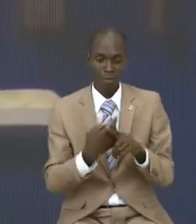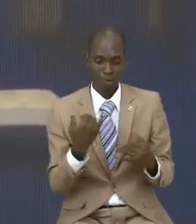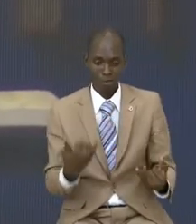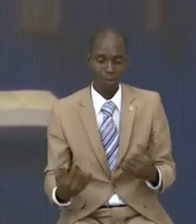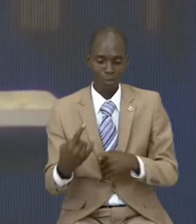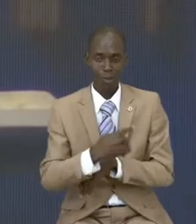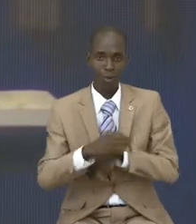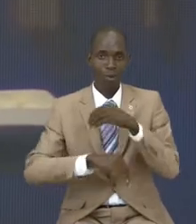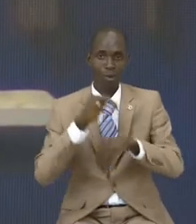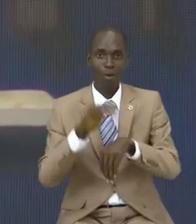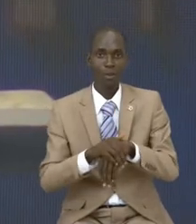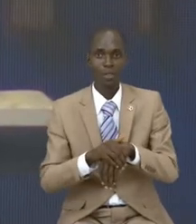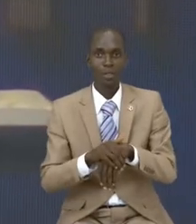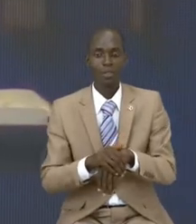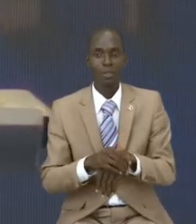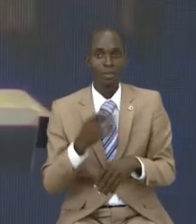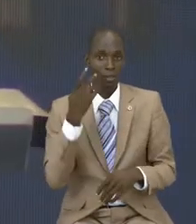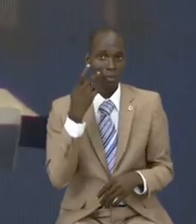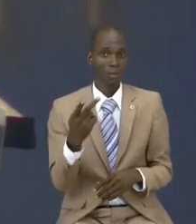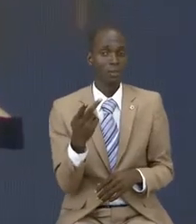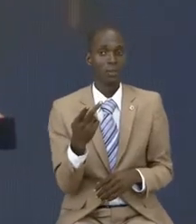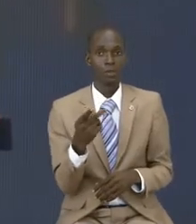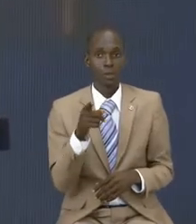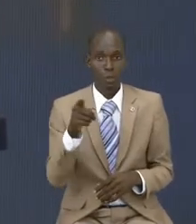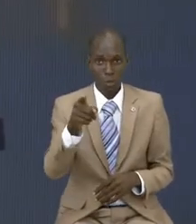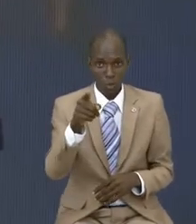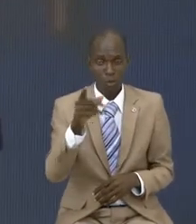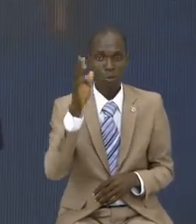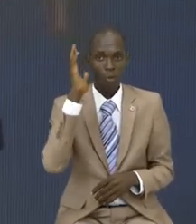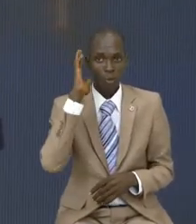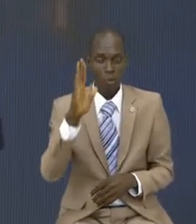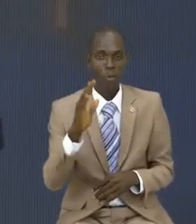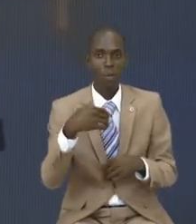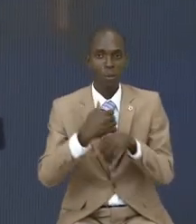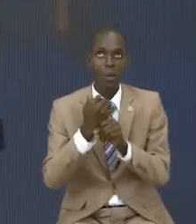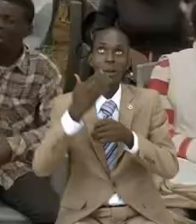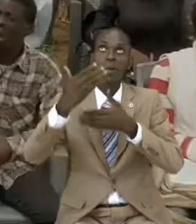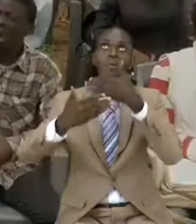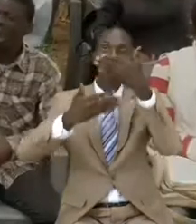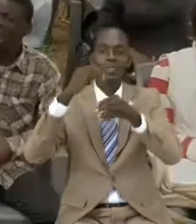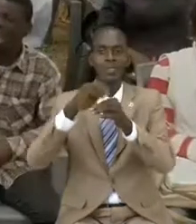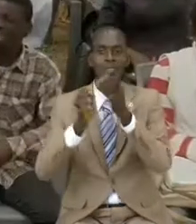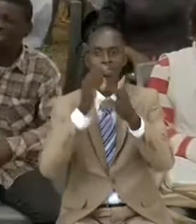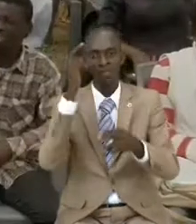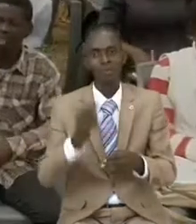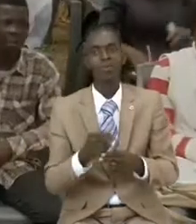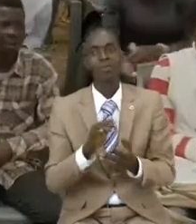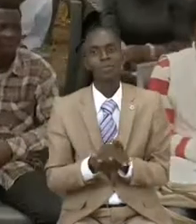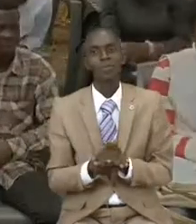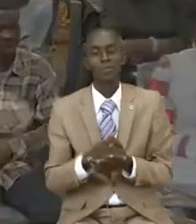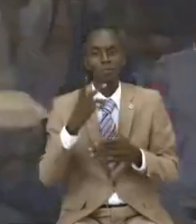hour, hear me well. You will make progress. Yeah. The